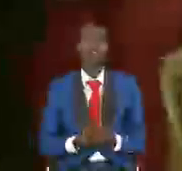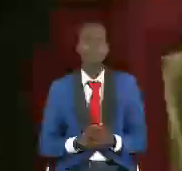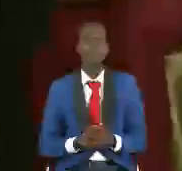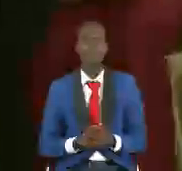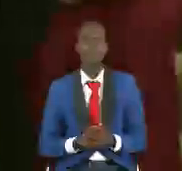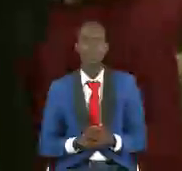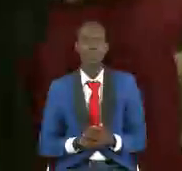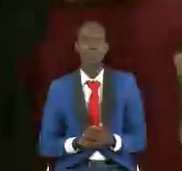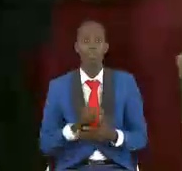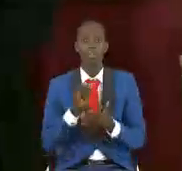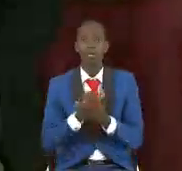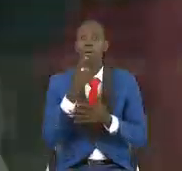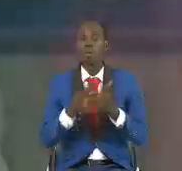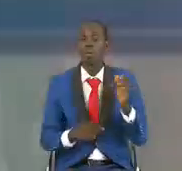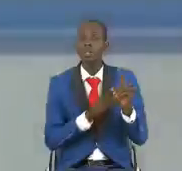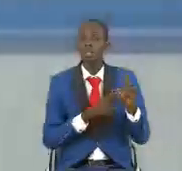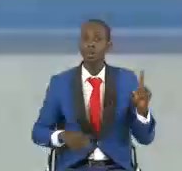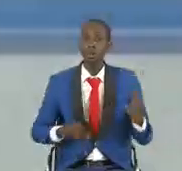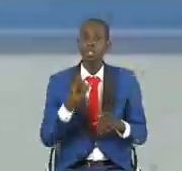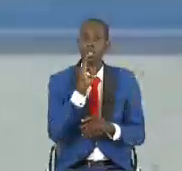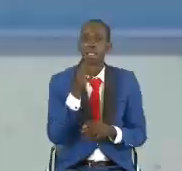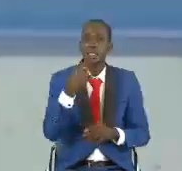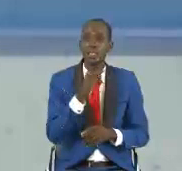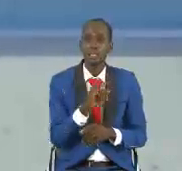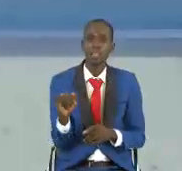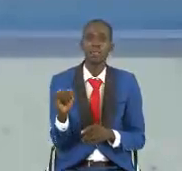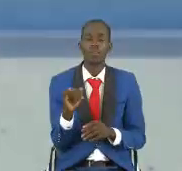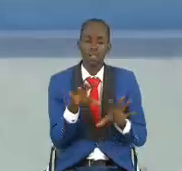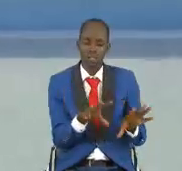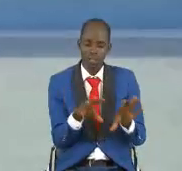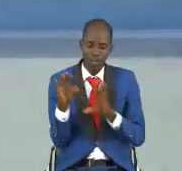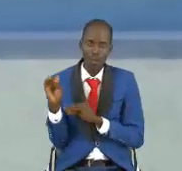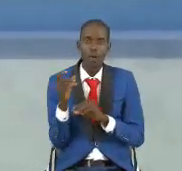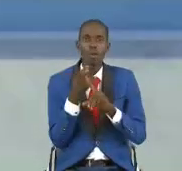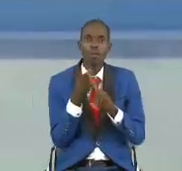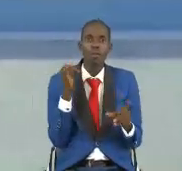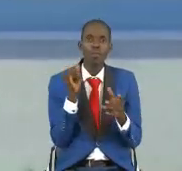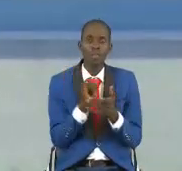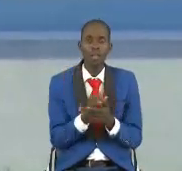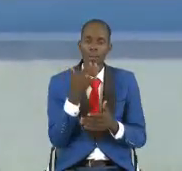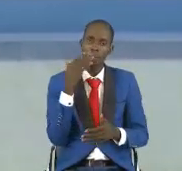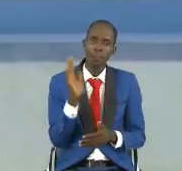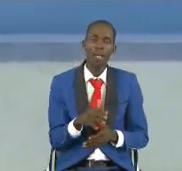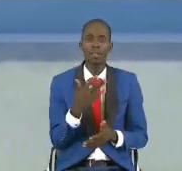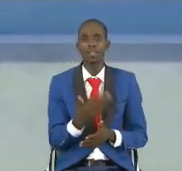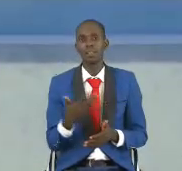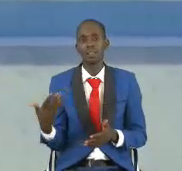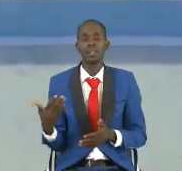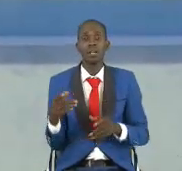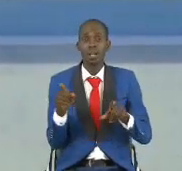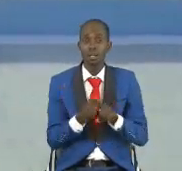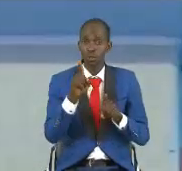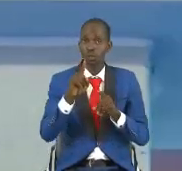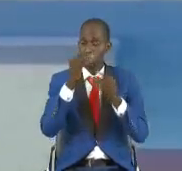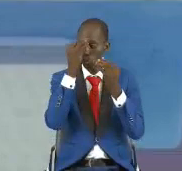That's what the Lord is saying, depart from that iniquity. And as you do that tonight,